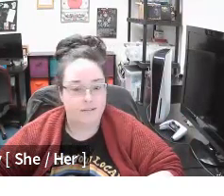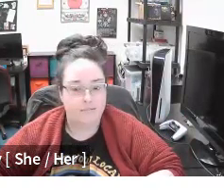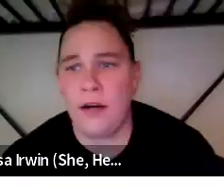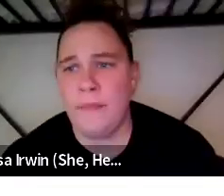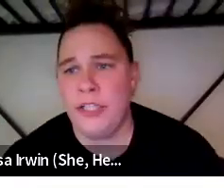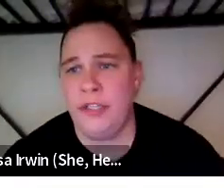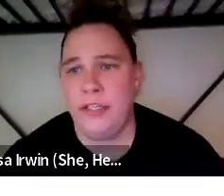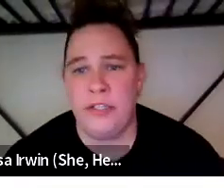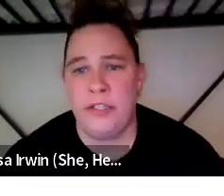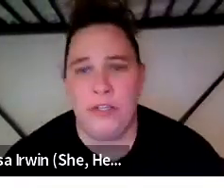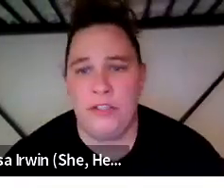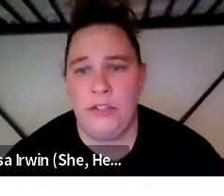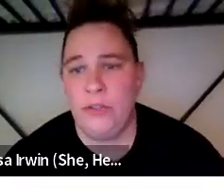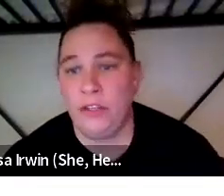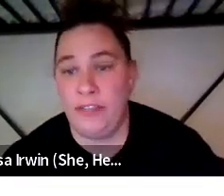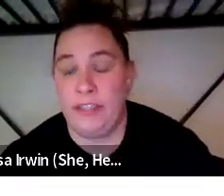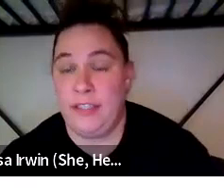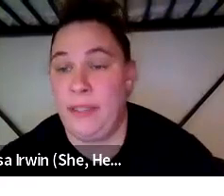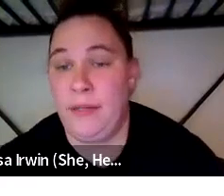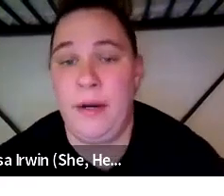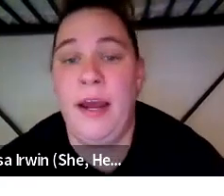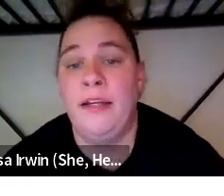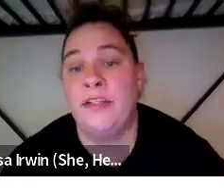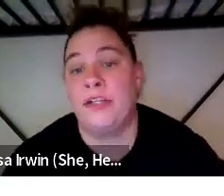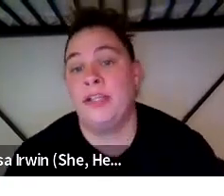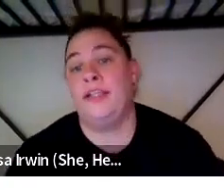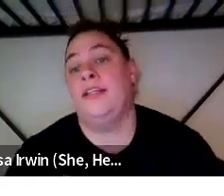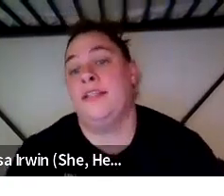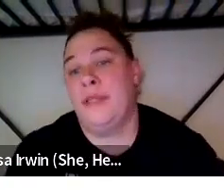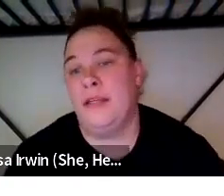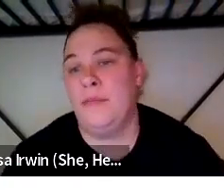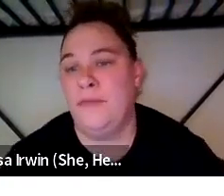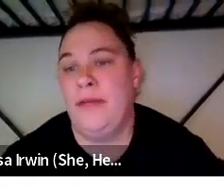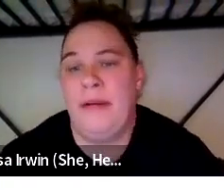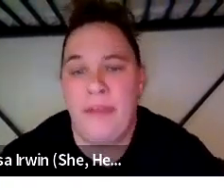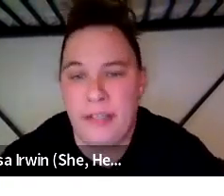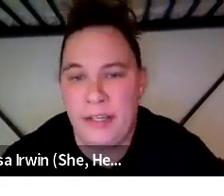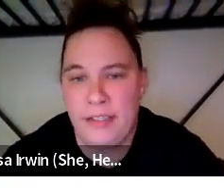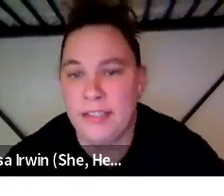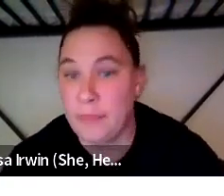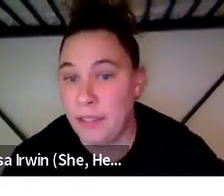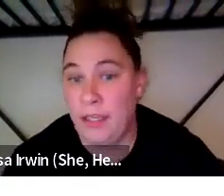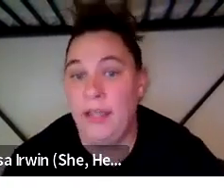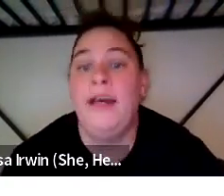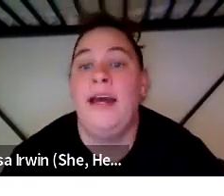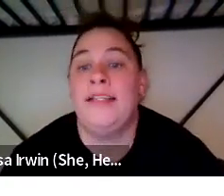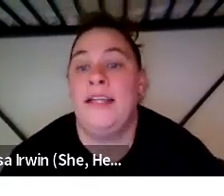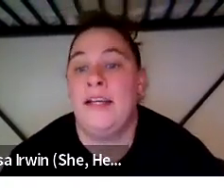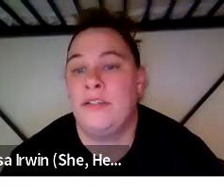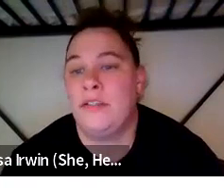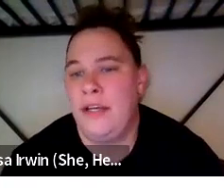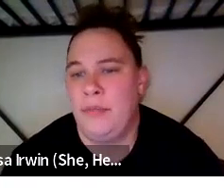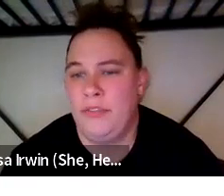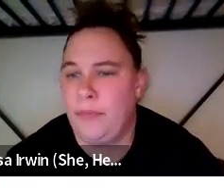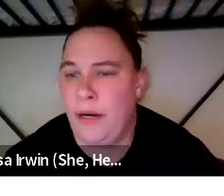So our mission is to cultivate disability pride and strengthen the disability movement by recognizing disability as